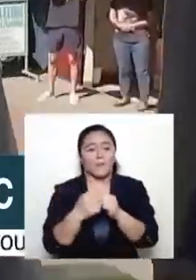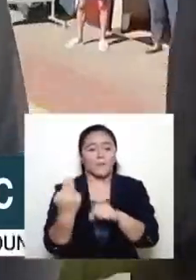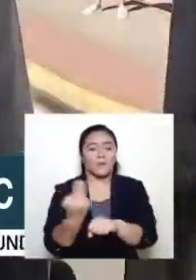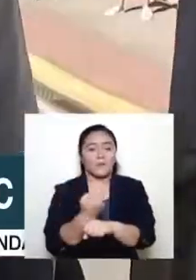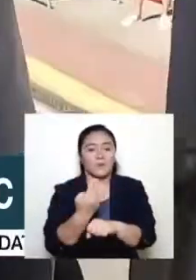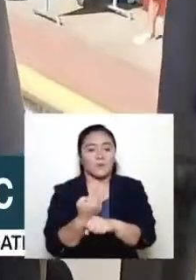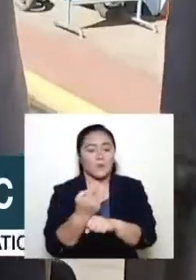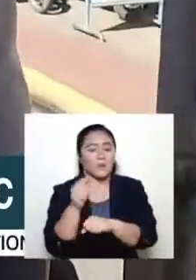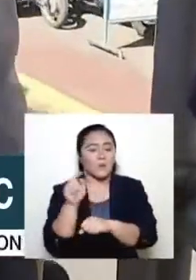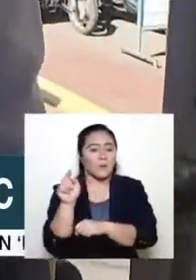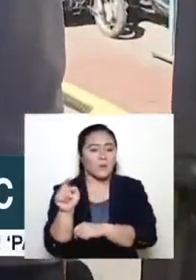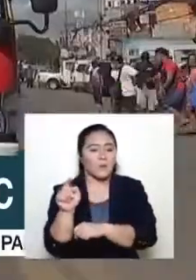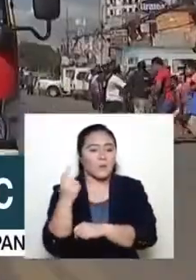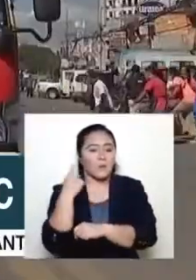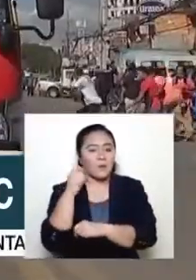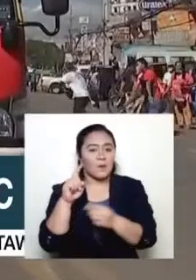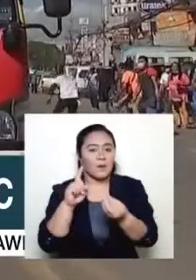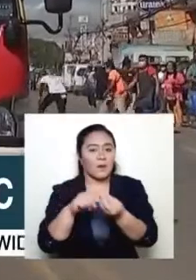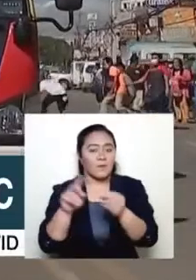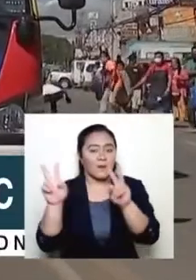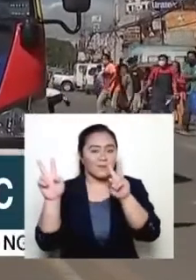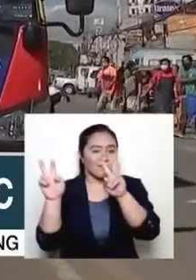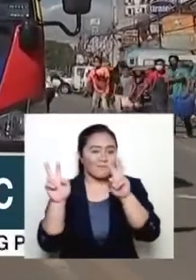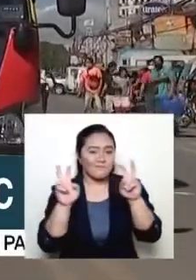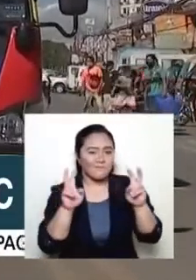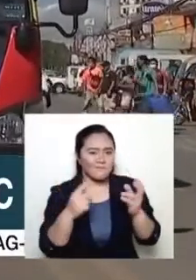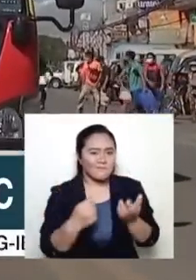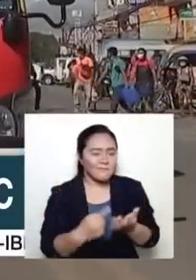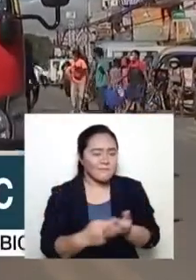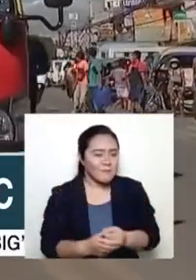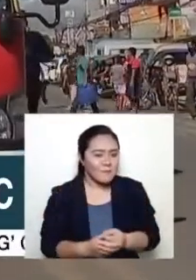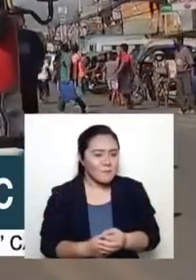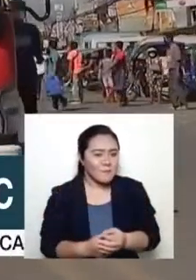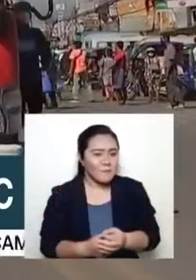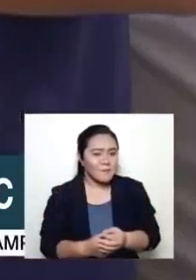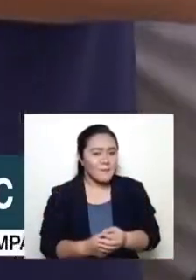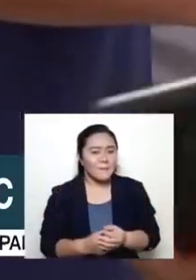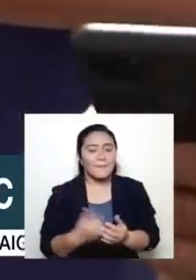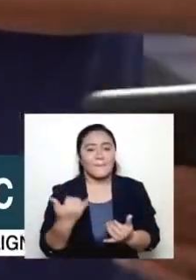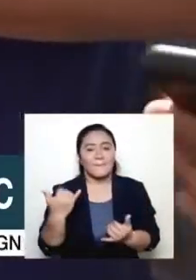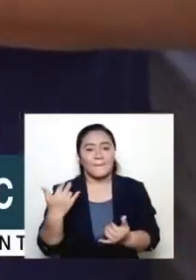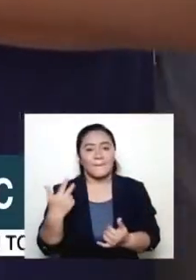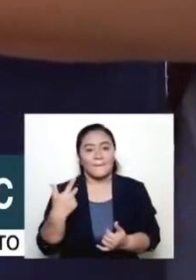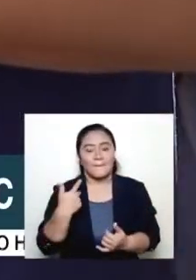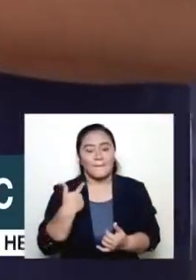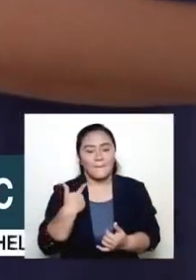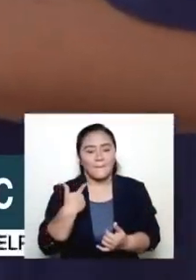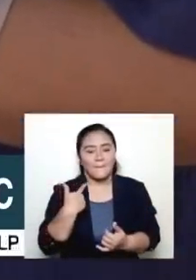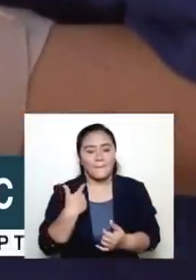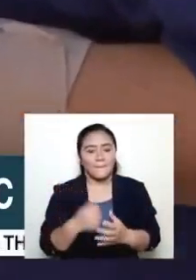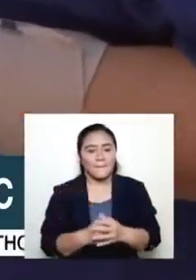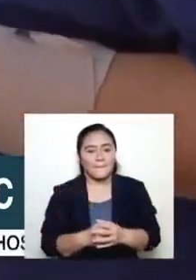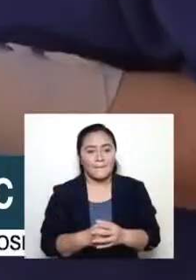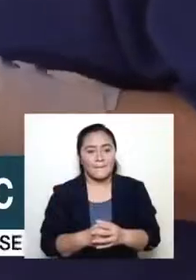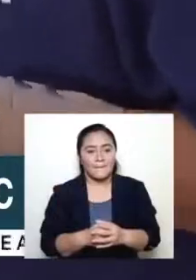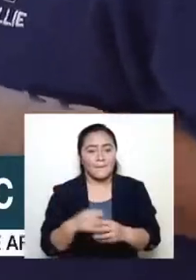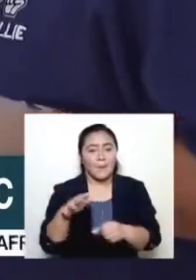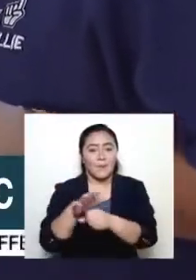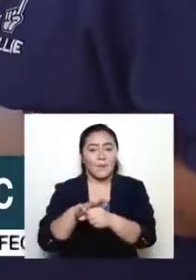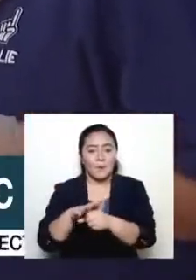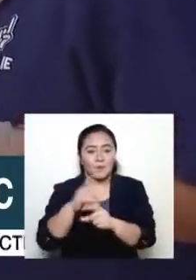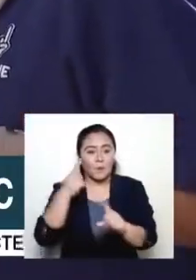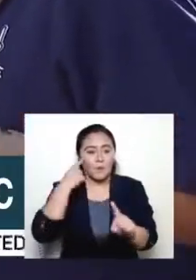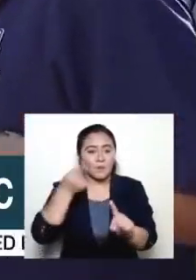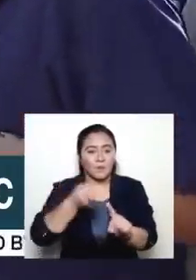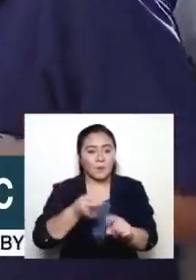on oil and electricity presidency during his listening tour last October. Carmina?